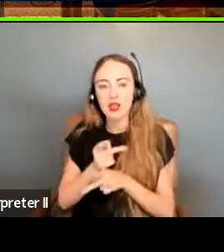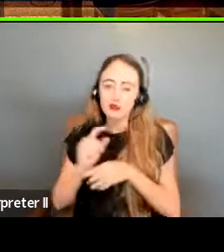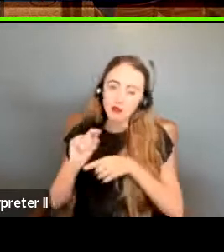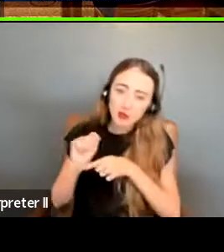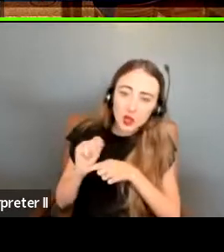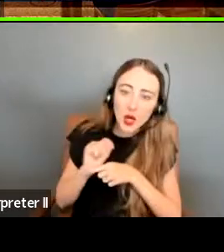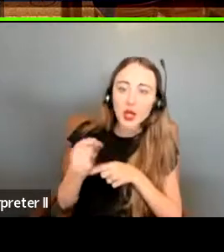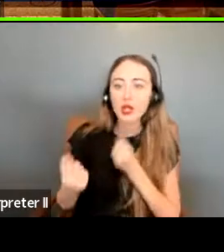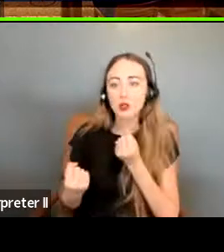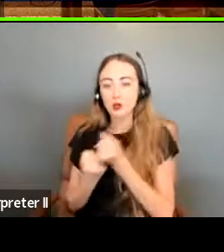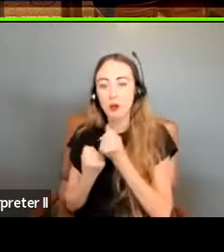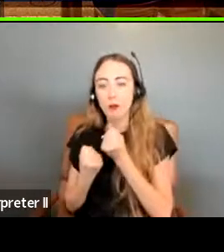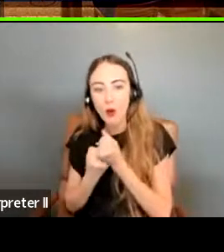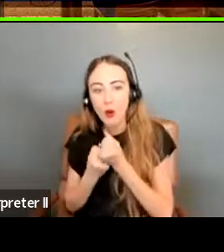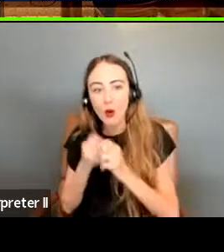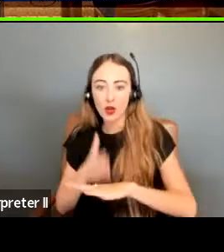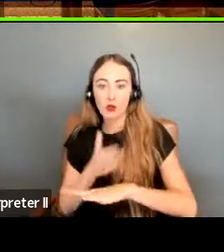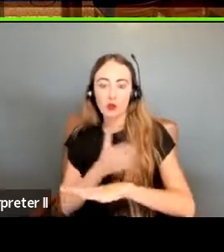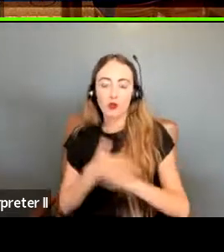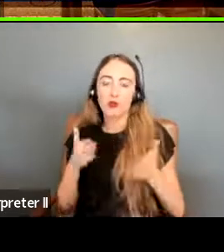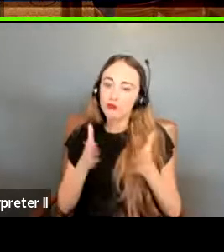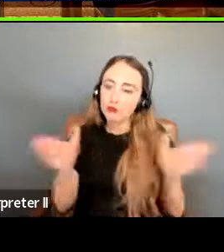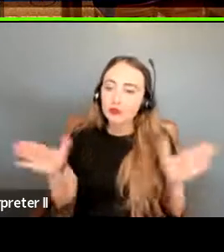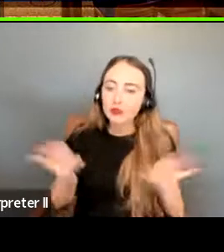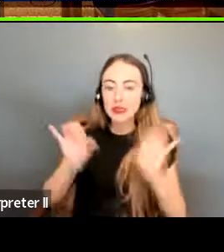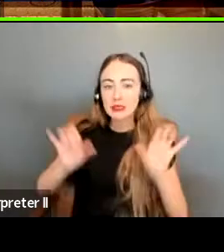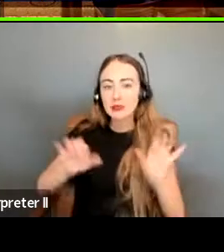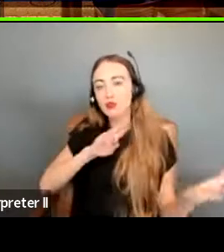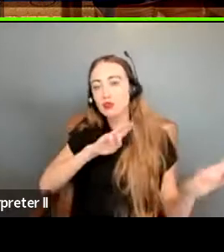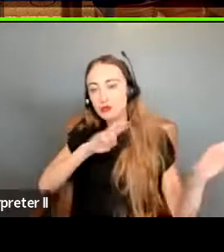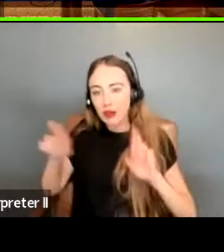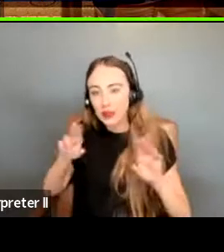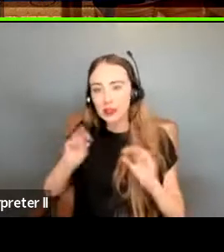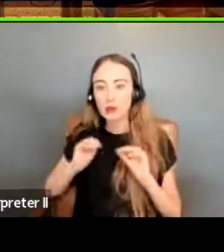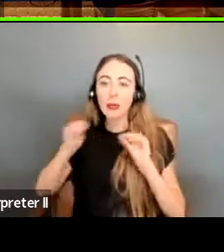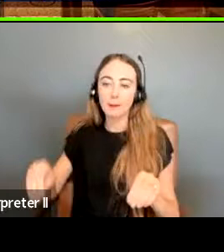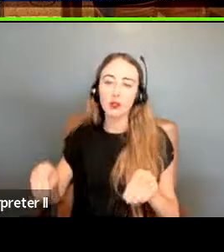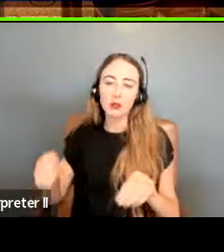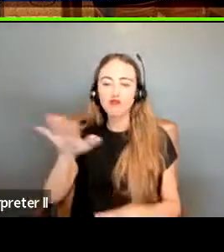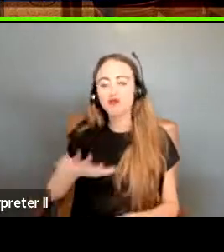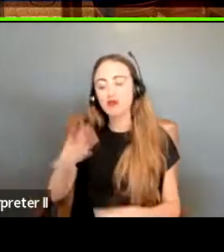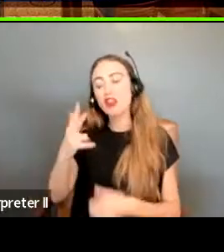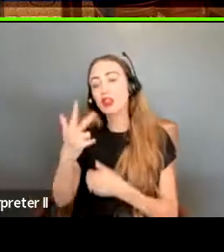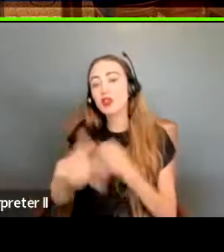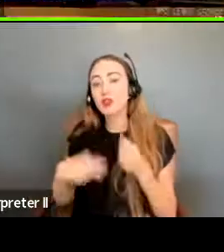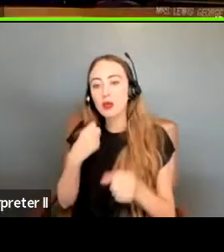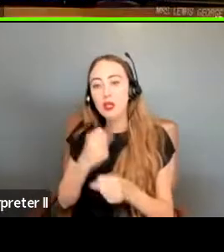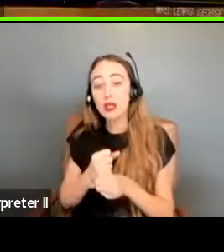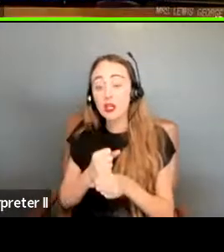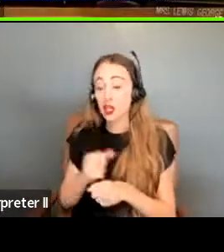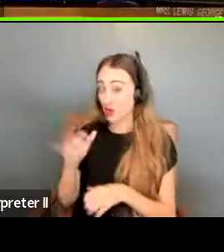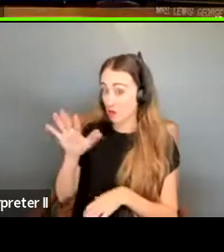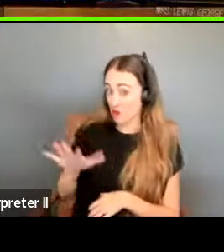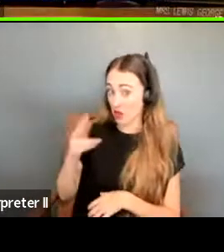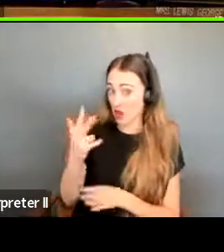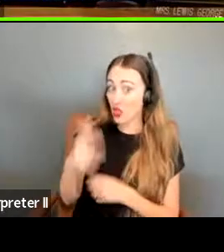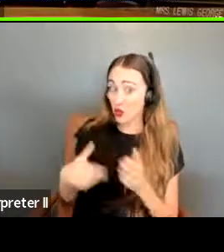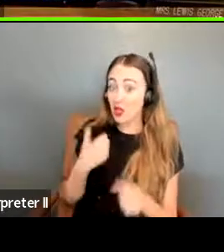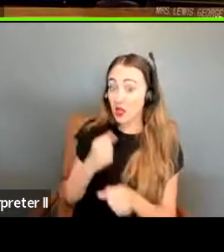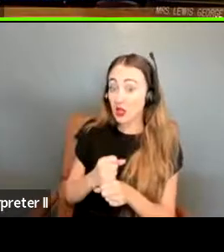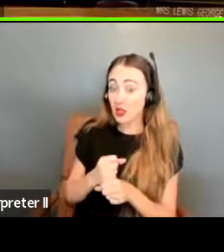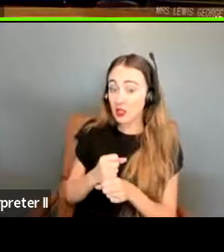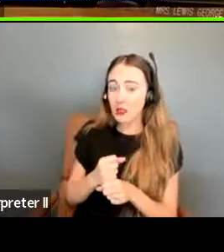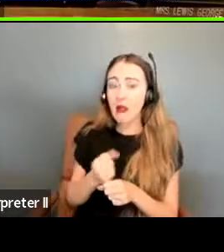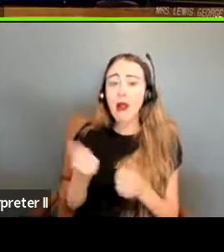training, support, improvements across the whole system to be ready for it to be able to be implemented. So it's approximately 3 years. Approximately 3 years. Okay. So